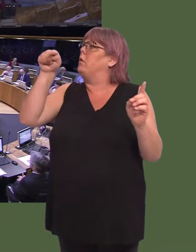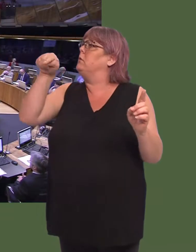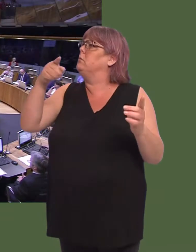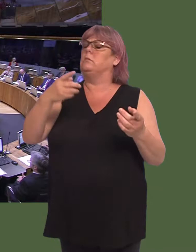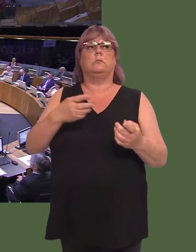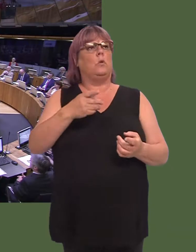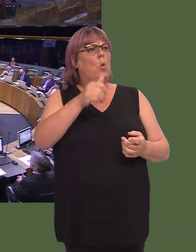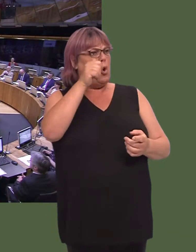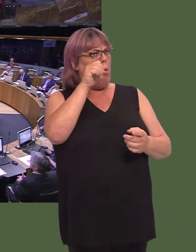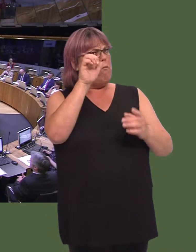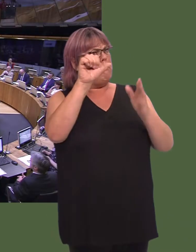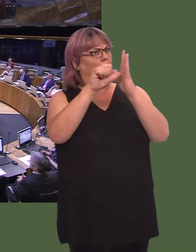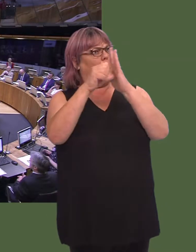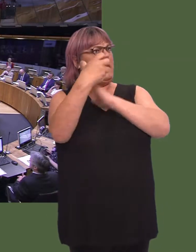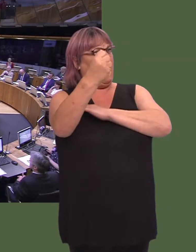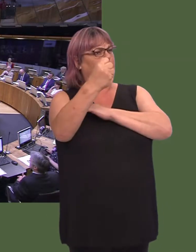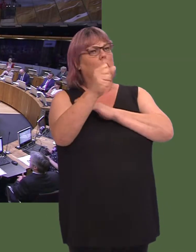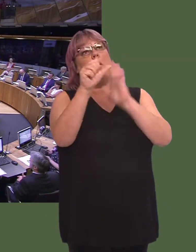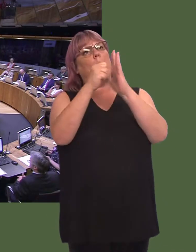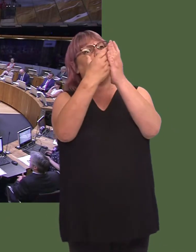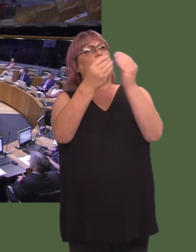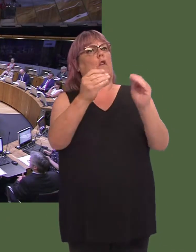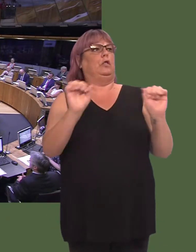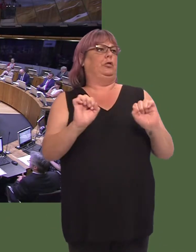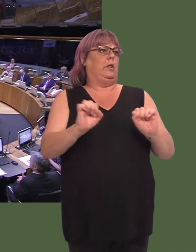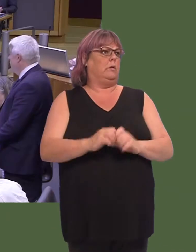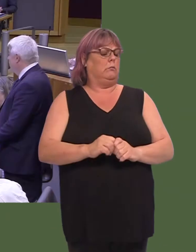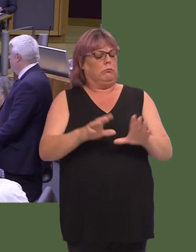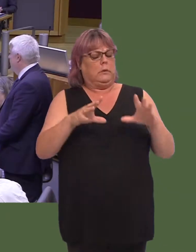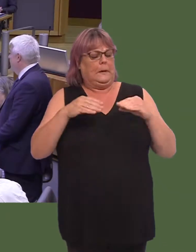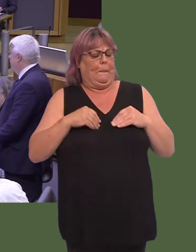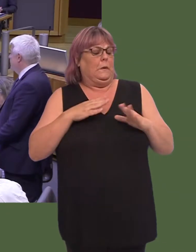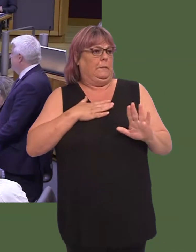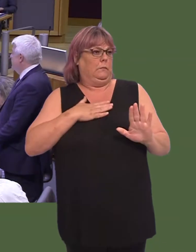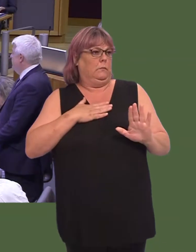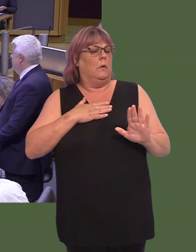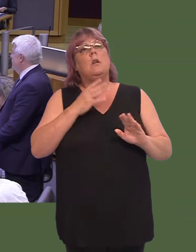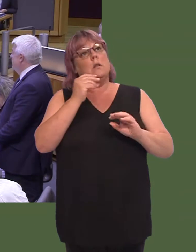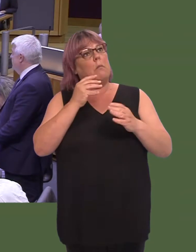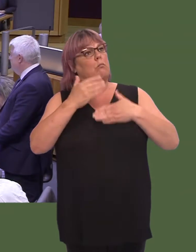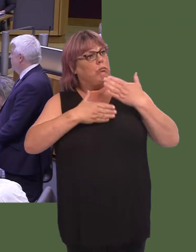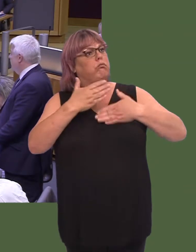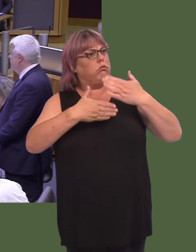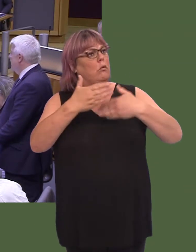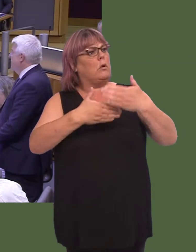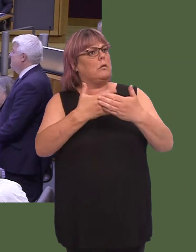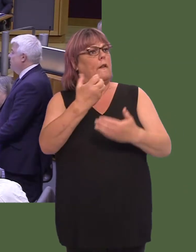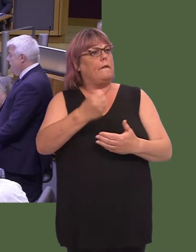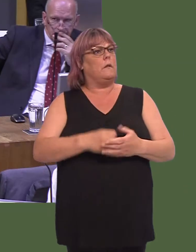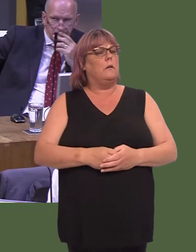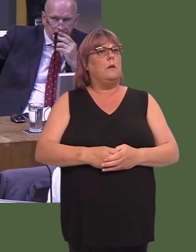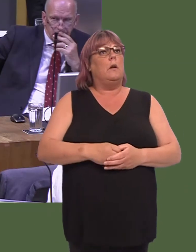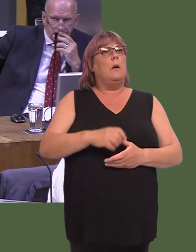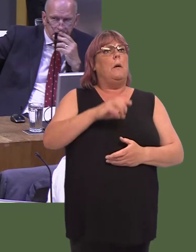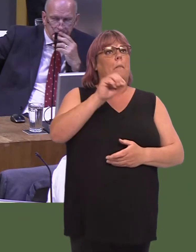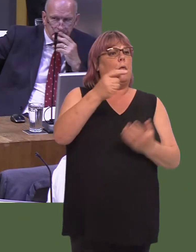Well, because we know that there were enormous problems in the health board. Those problems are not yet resolved, and that has to be accepted. There has been some progress, but